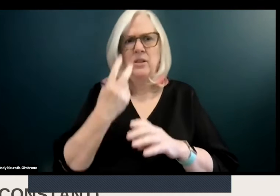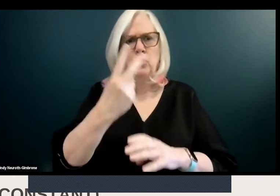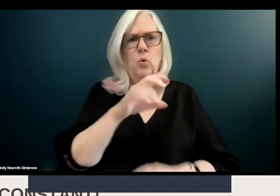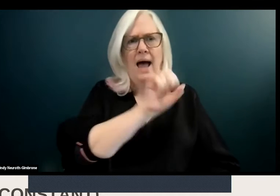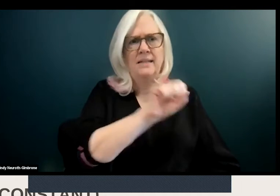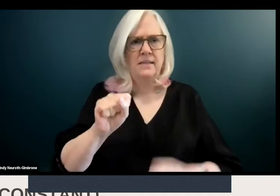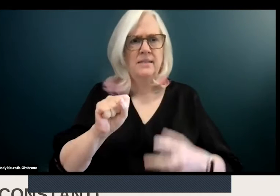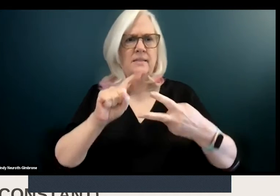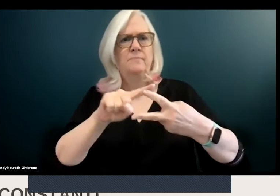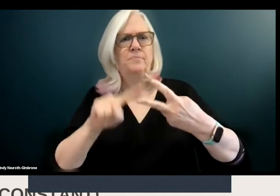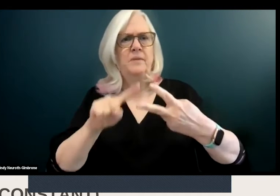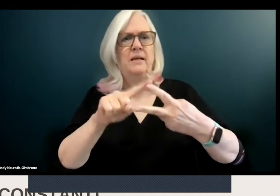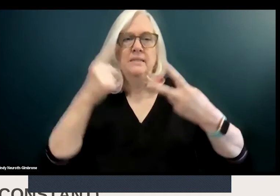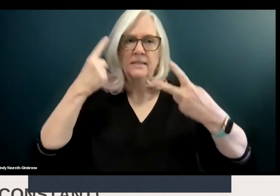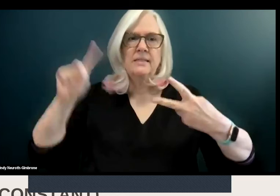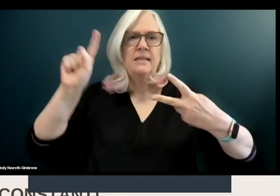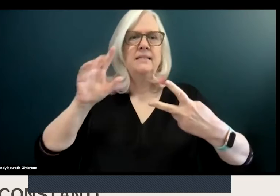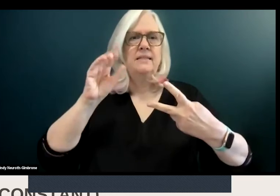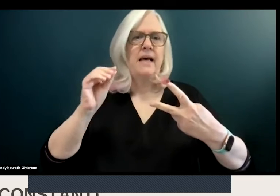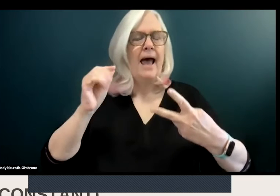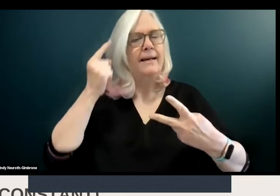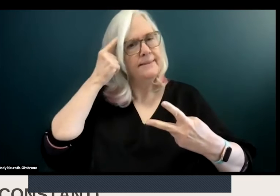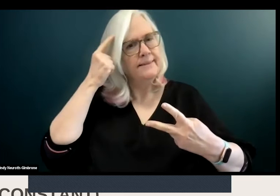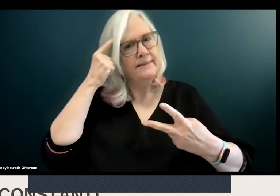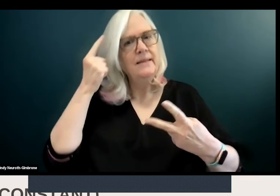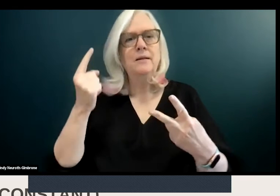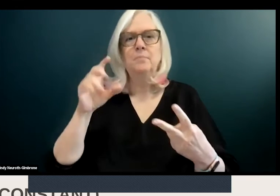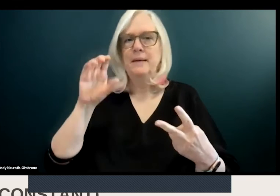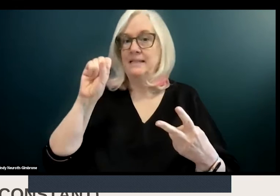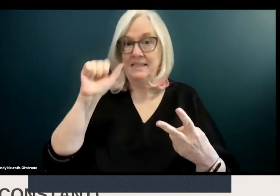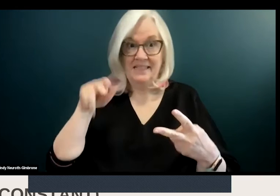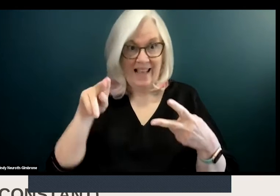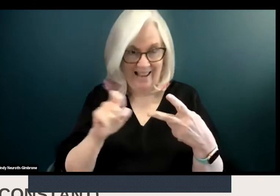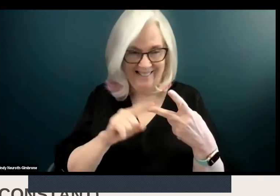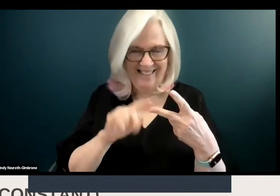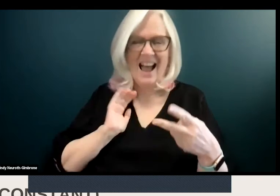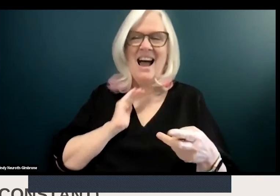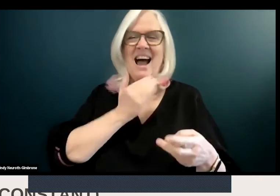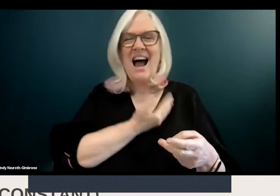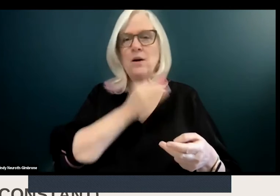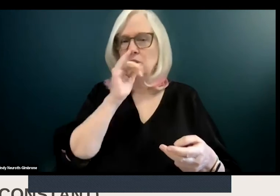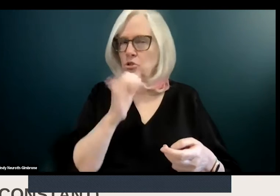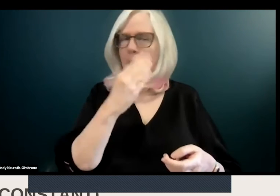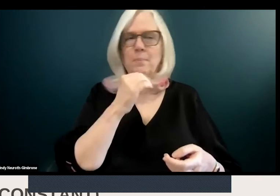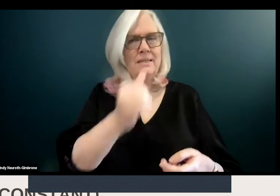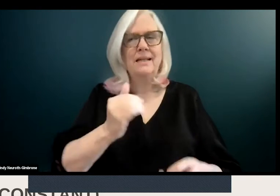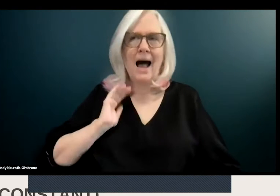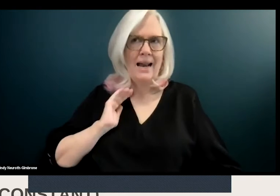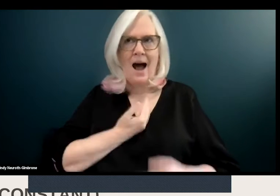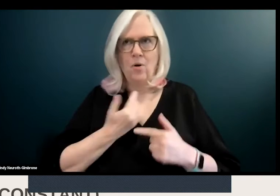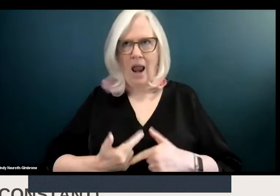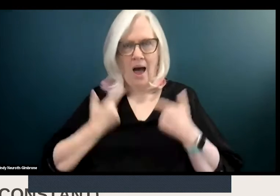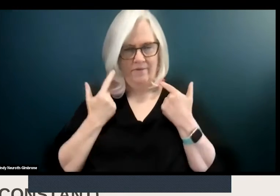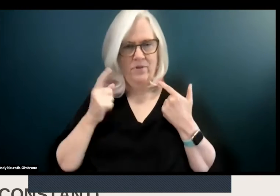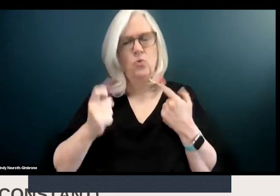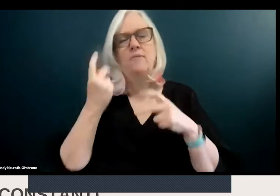and sanity. Our job is not our life. Trust us, we've had this conversation more times than we can think of. So you have to figure out how to balance